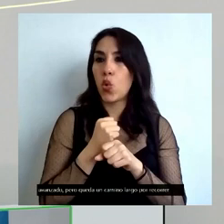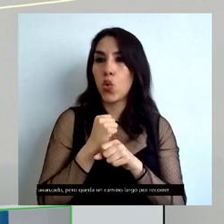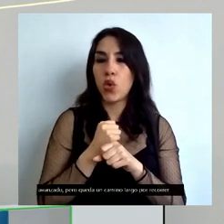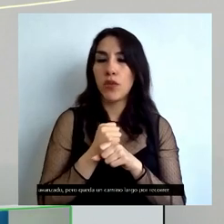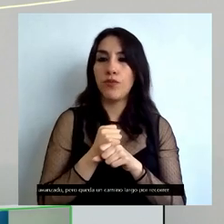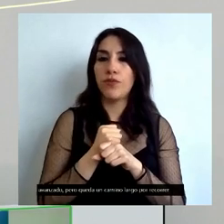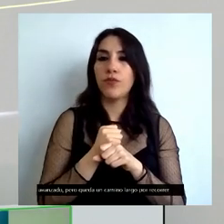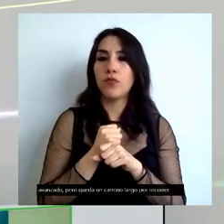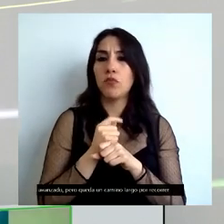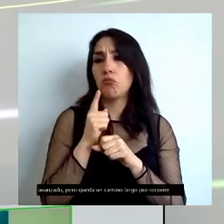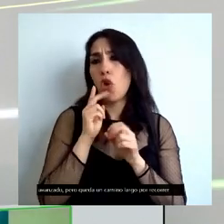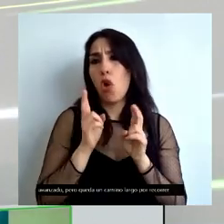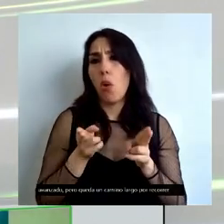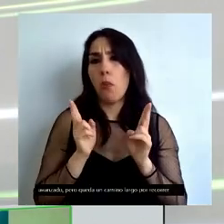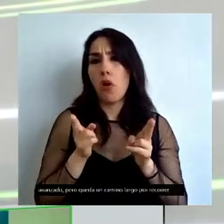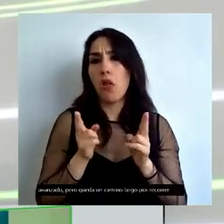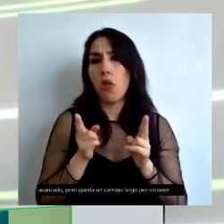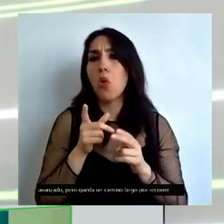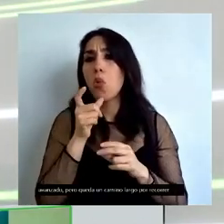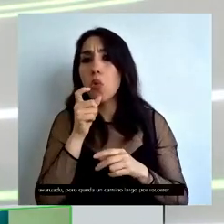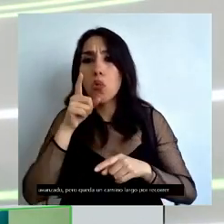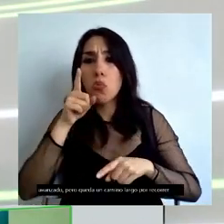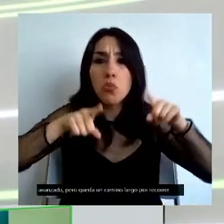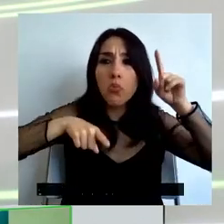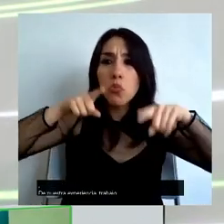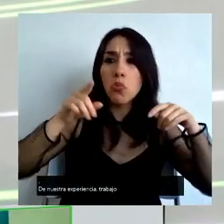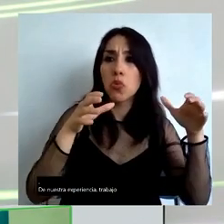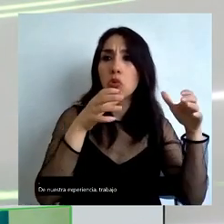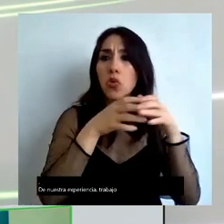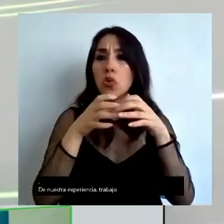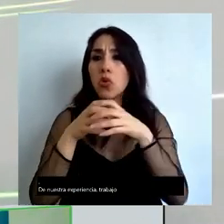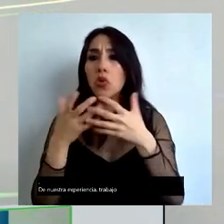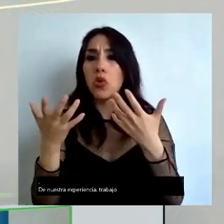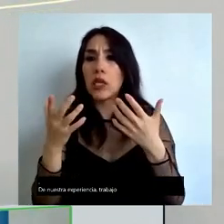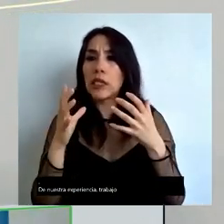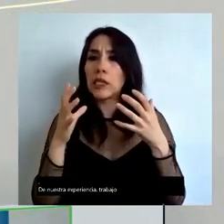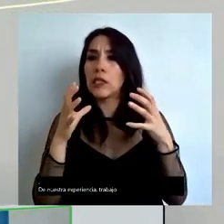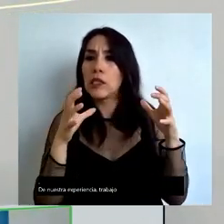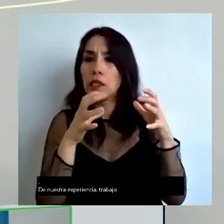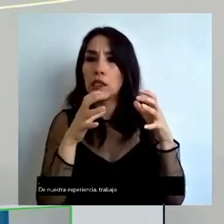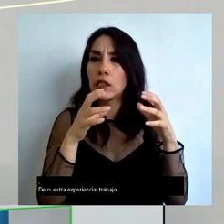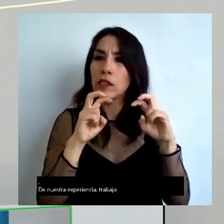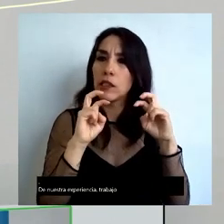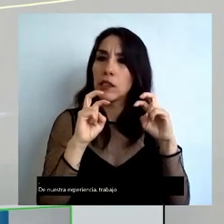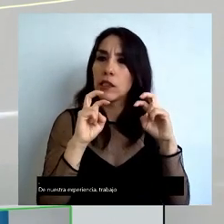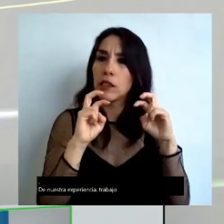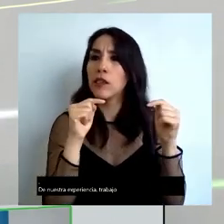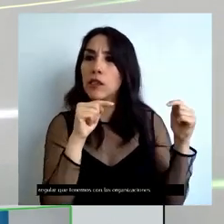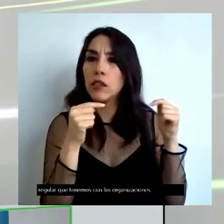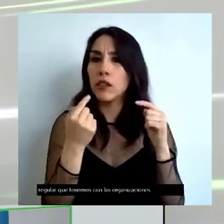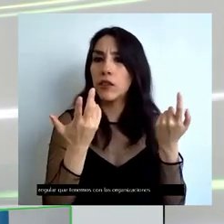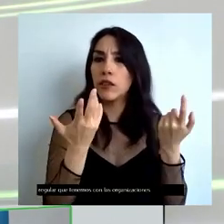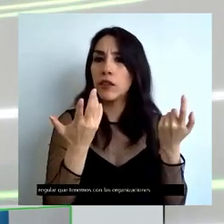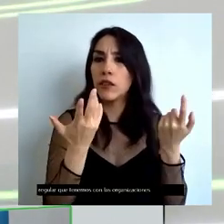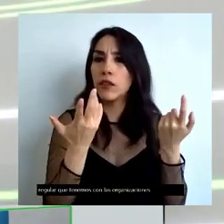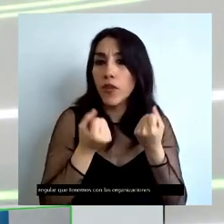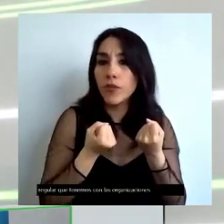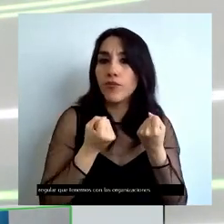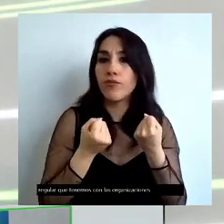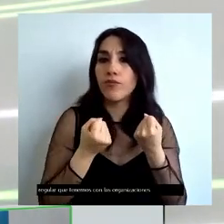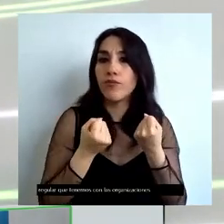and from the regular work that we have with the different associations, we have noted that there is a